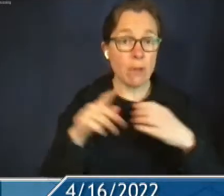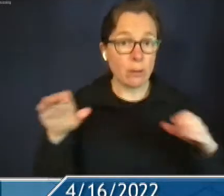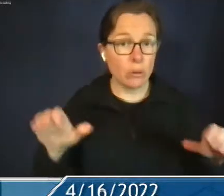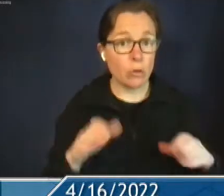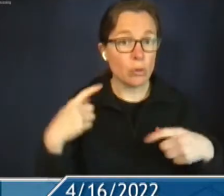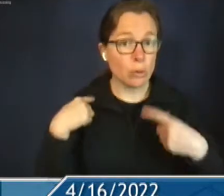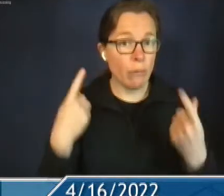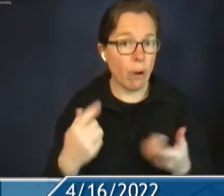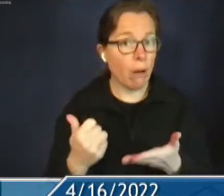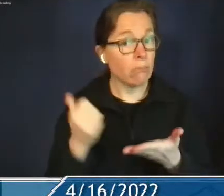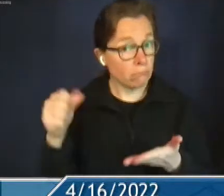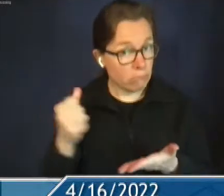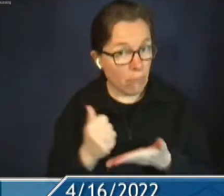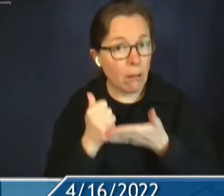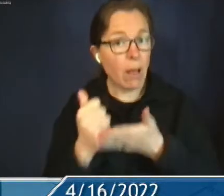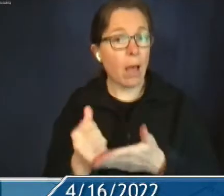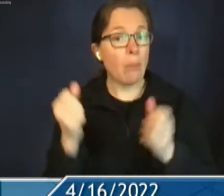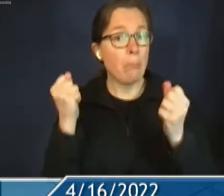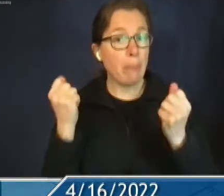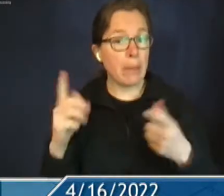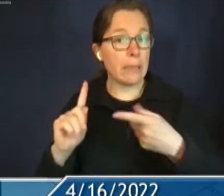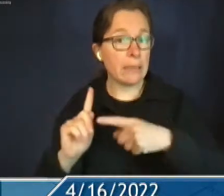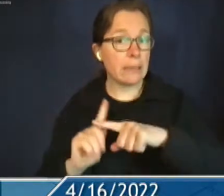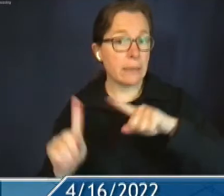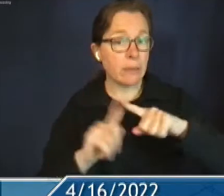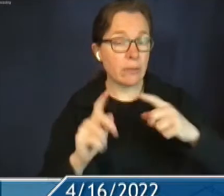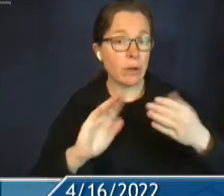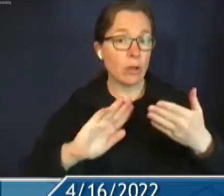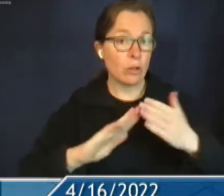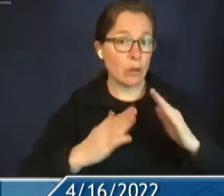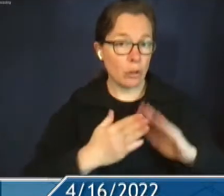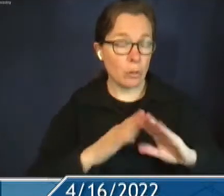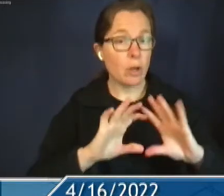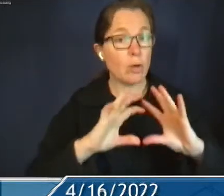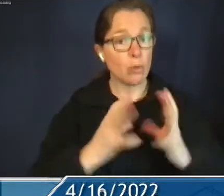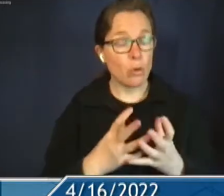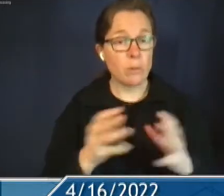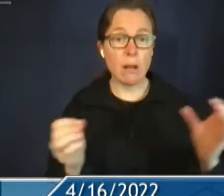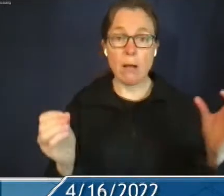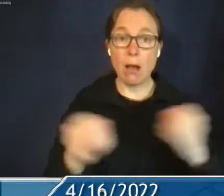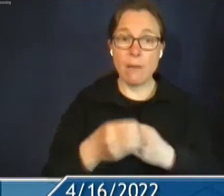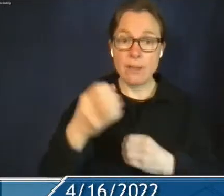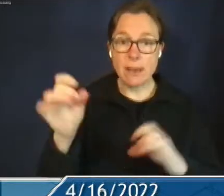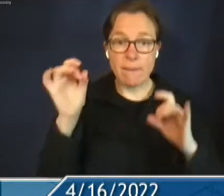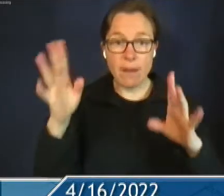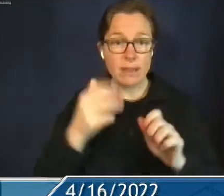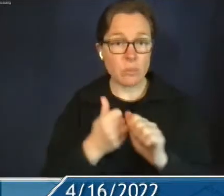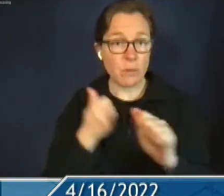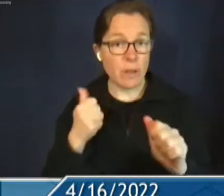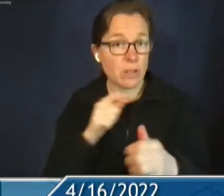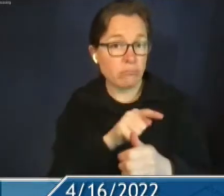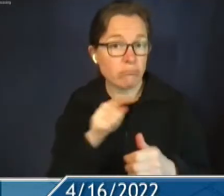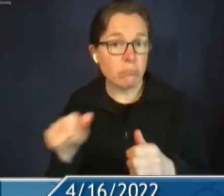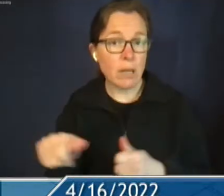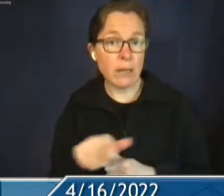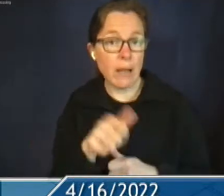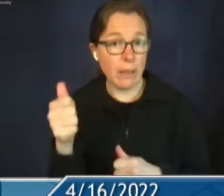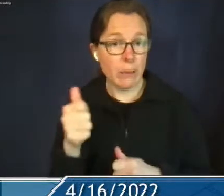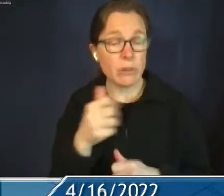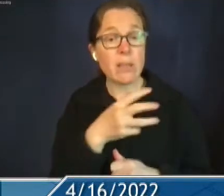of different community groups, and also the Office of Violence Prevention and many others. I also ask that